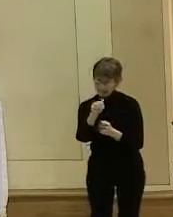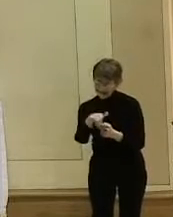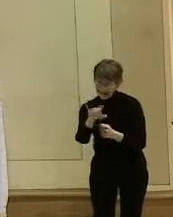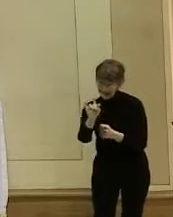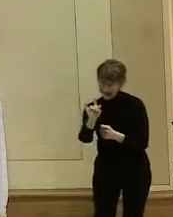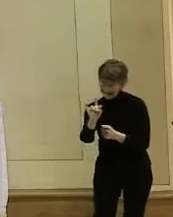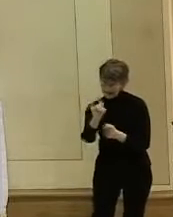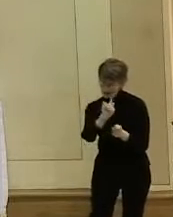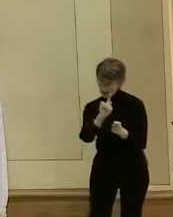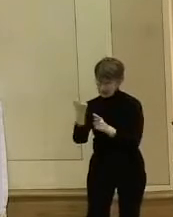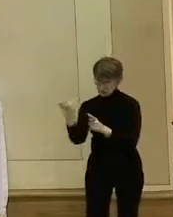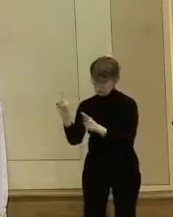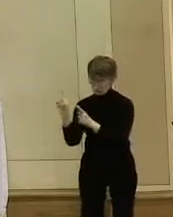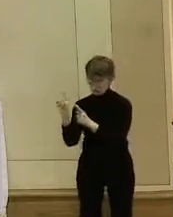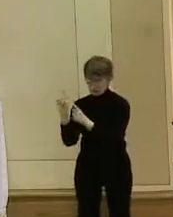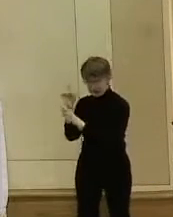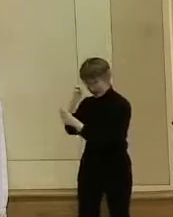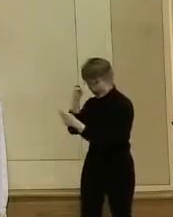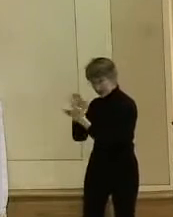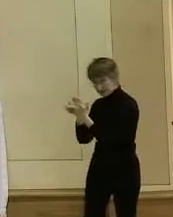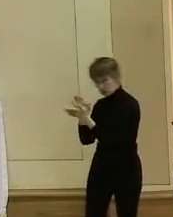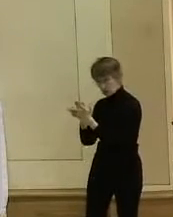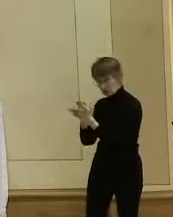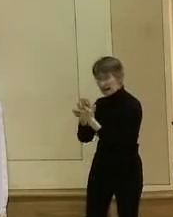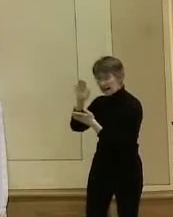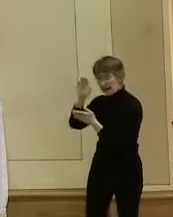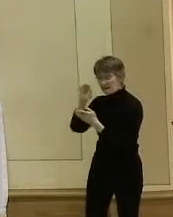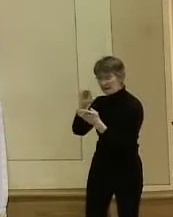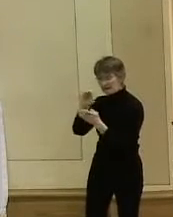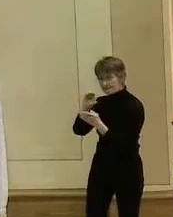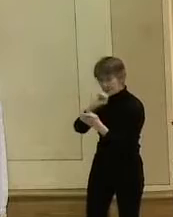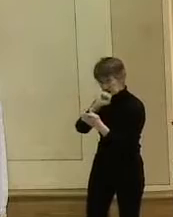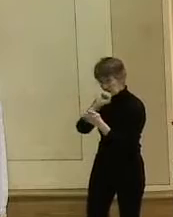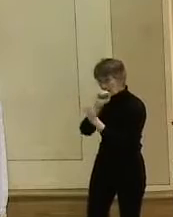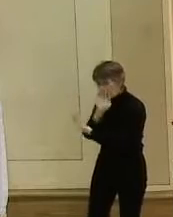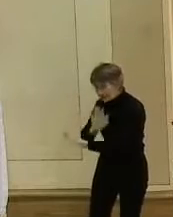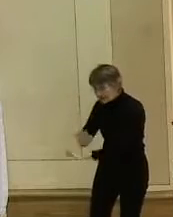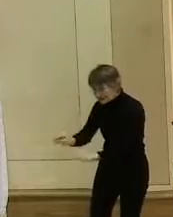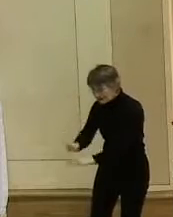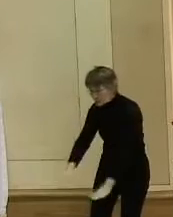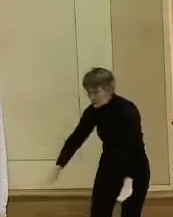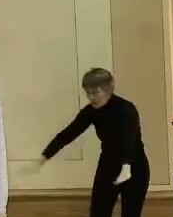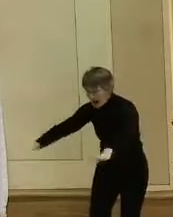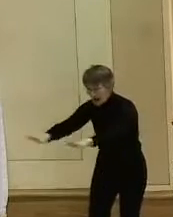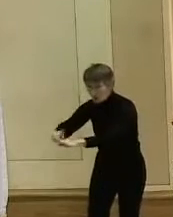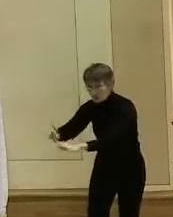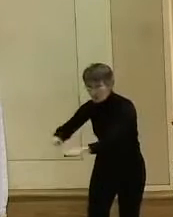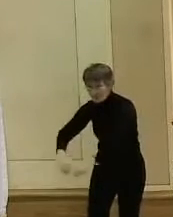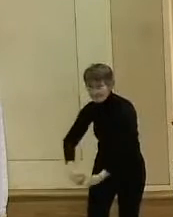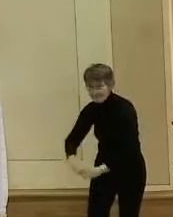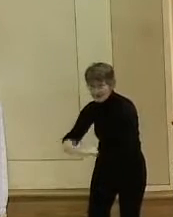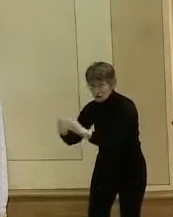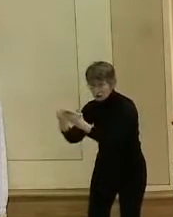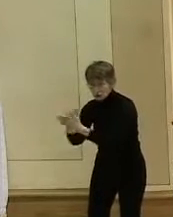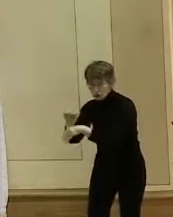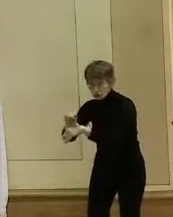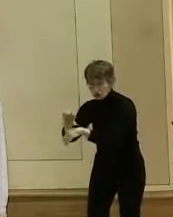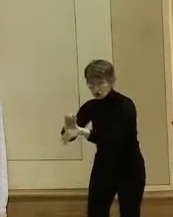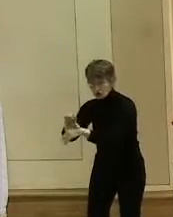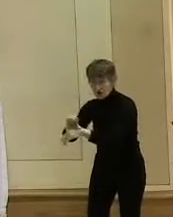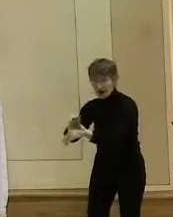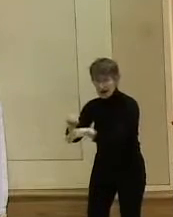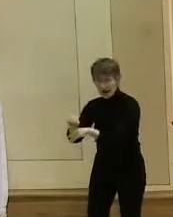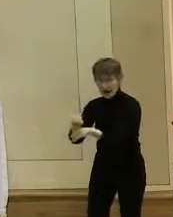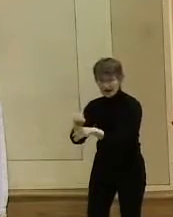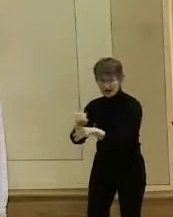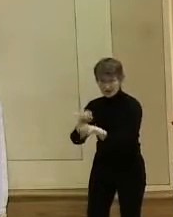at the school, and we're going to have the blessing of the ground, and he's going to offer mass over the place where the altar is going to be. So all of